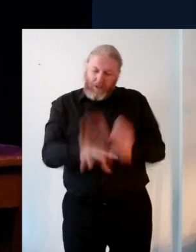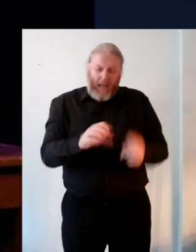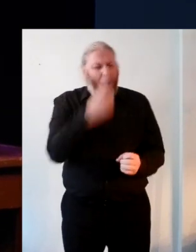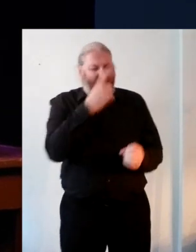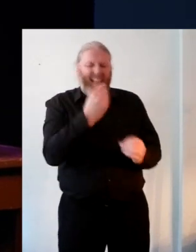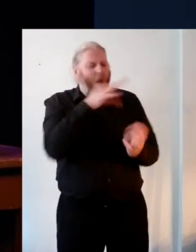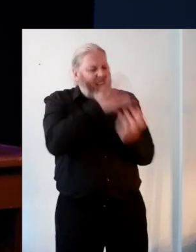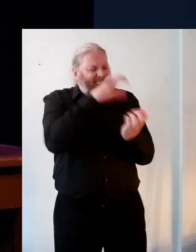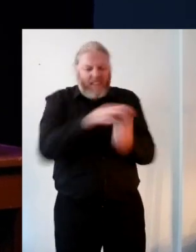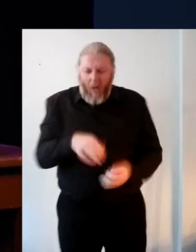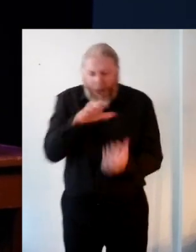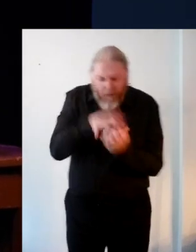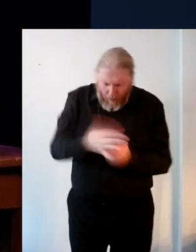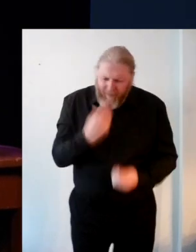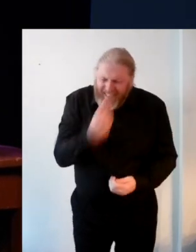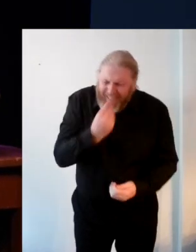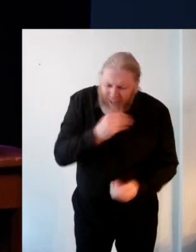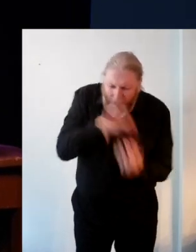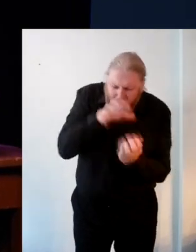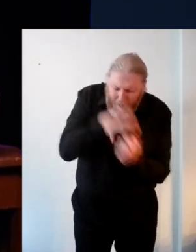it. Eat it up.